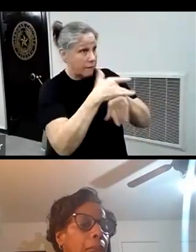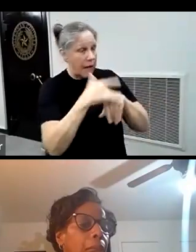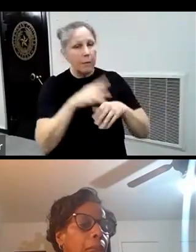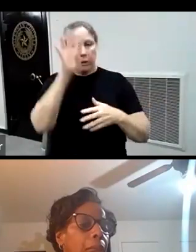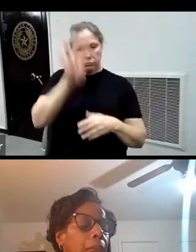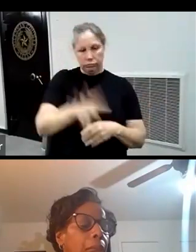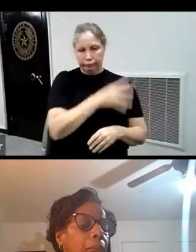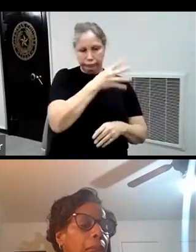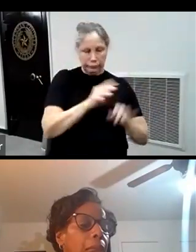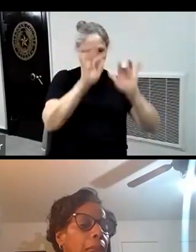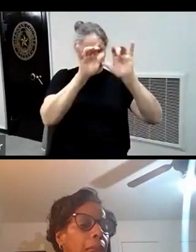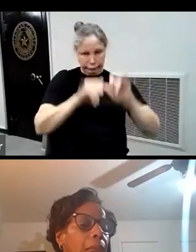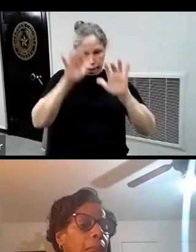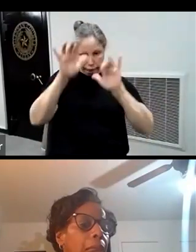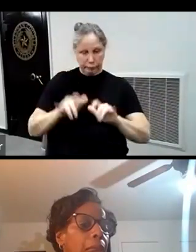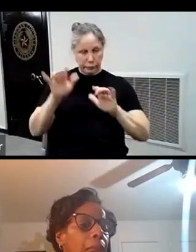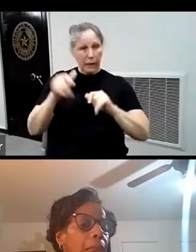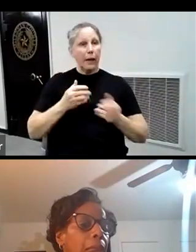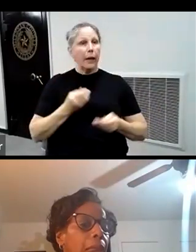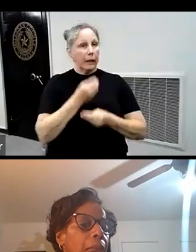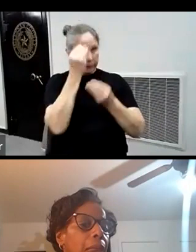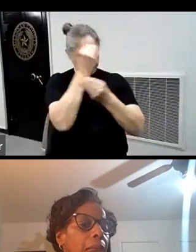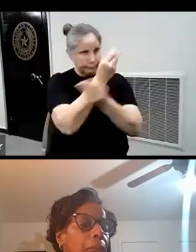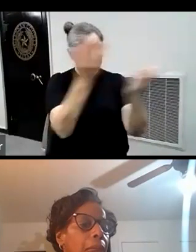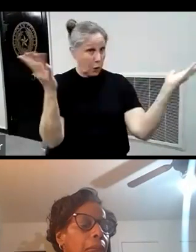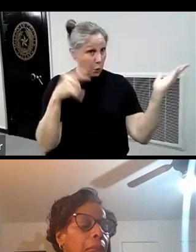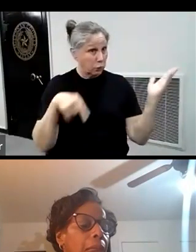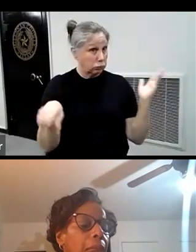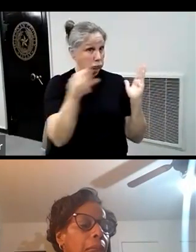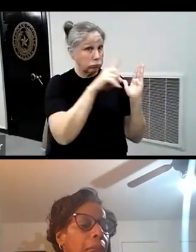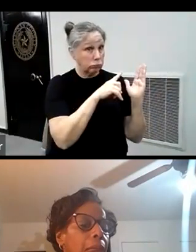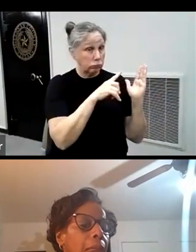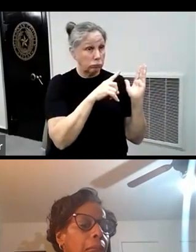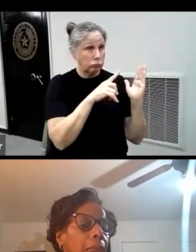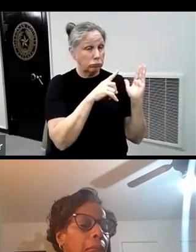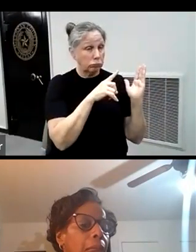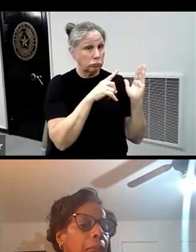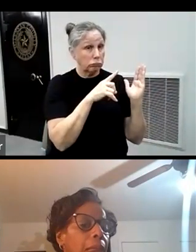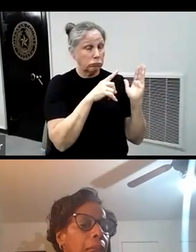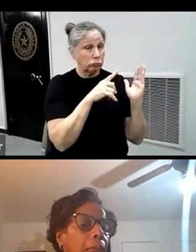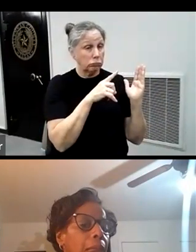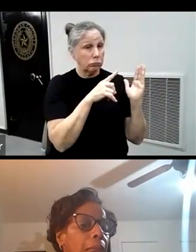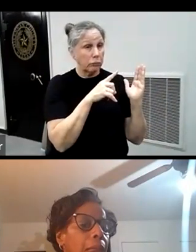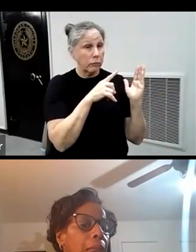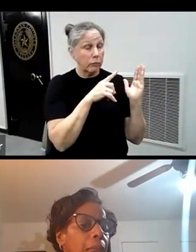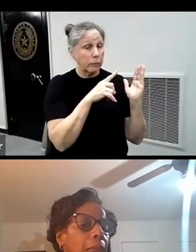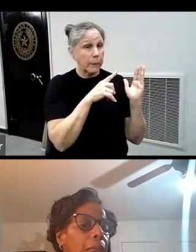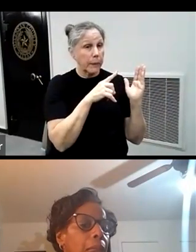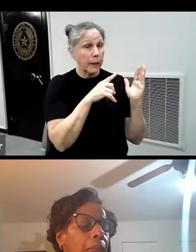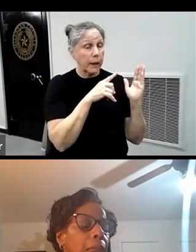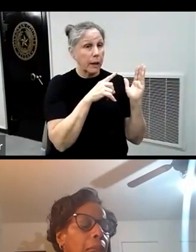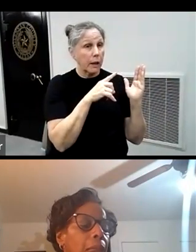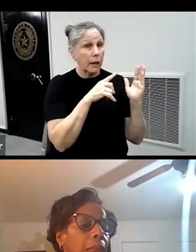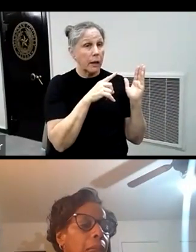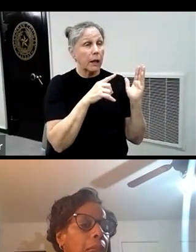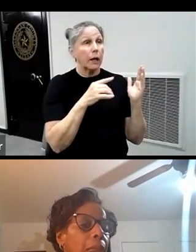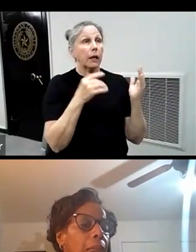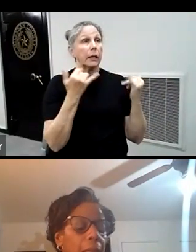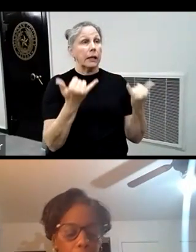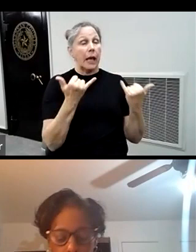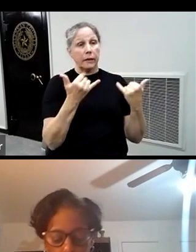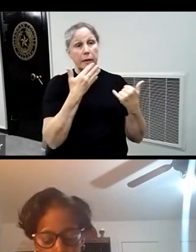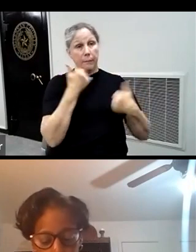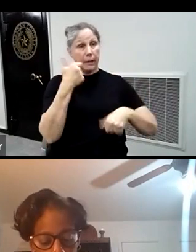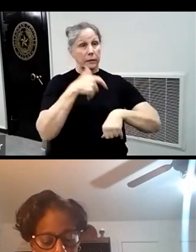that, and then provide that information back to the court. As we're now's the appropriate time.